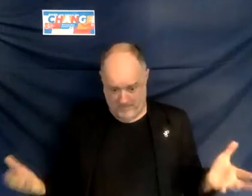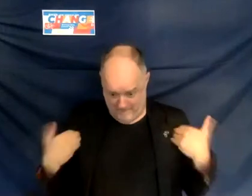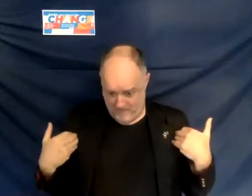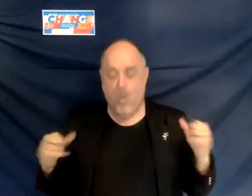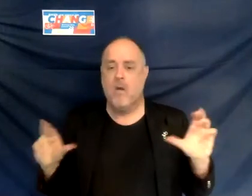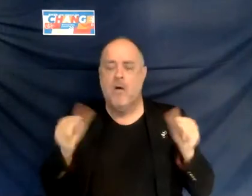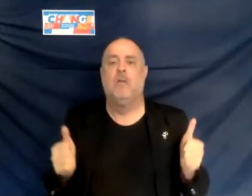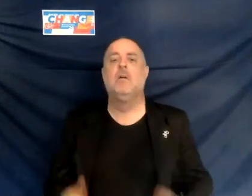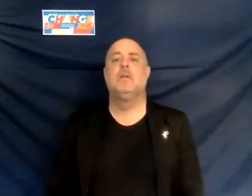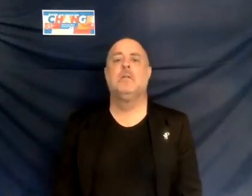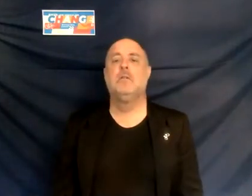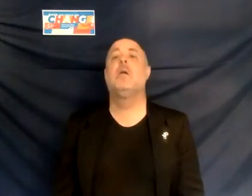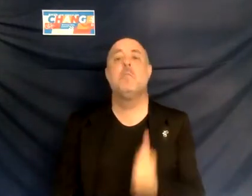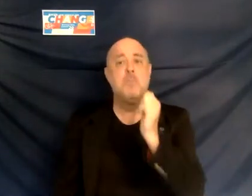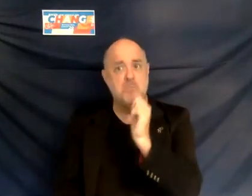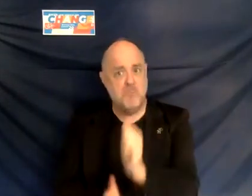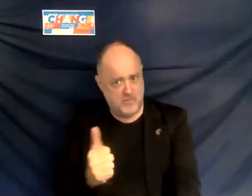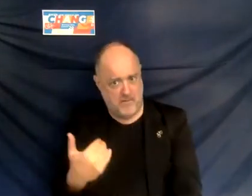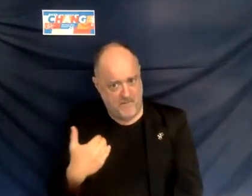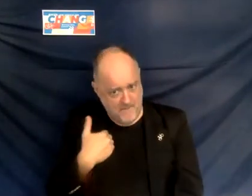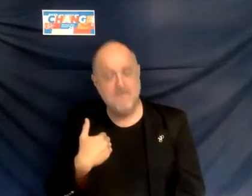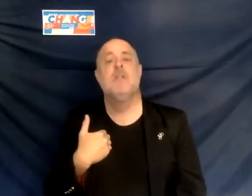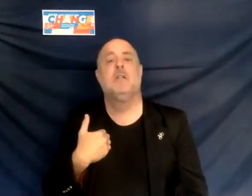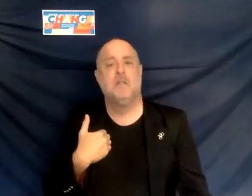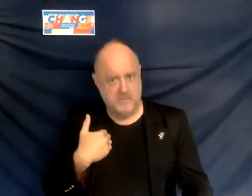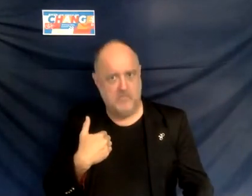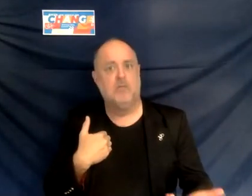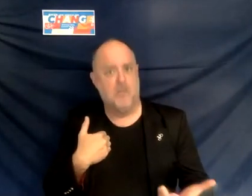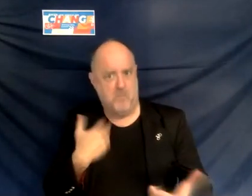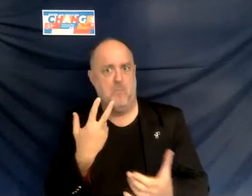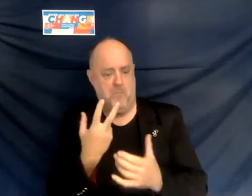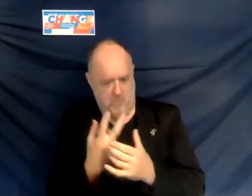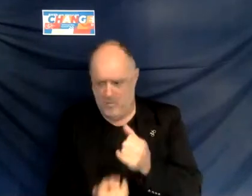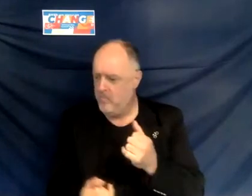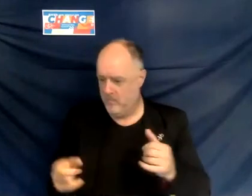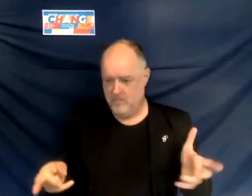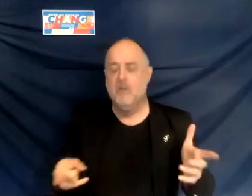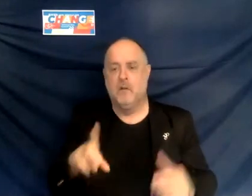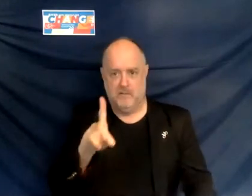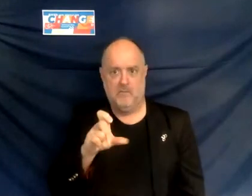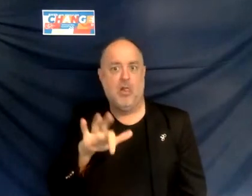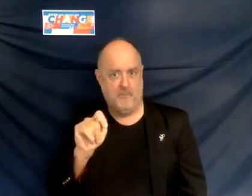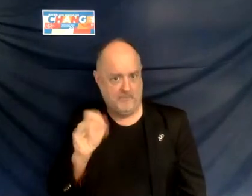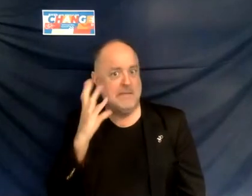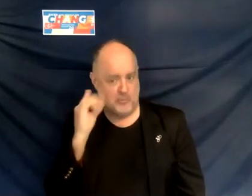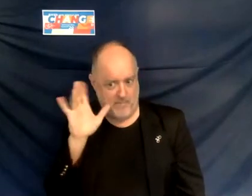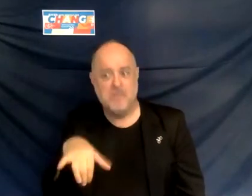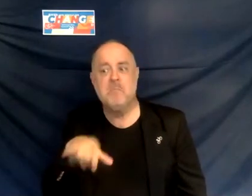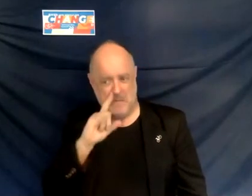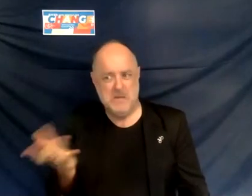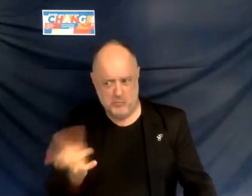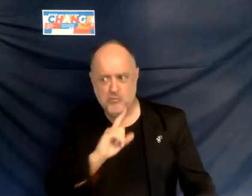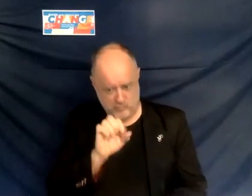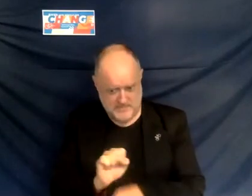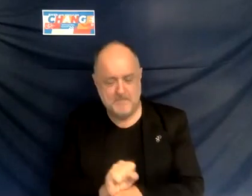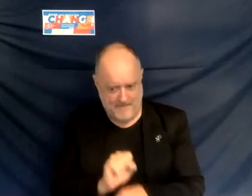that in most cases, the bidirectional would be on both sides of the street, at least here in Delft, that's our experience. There are